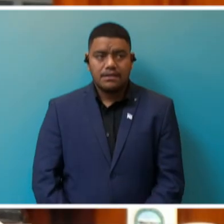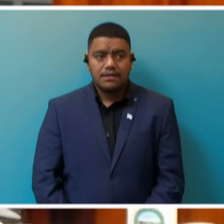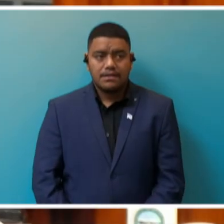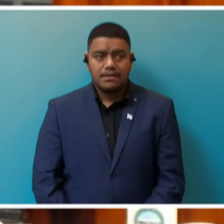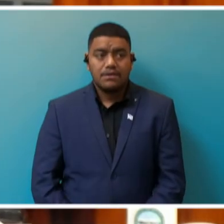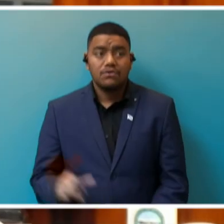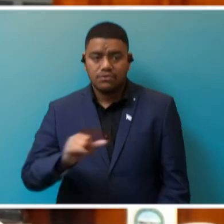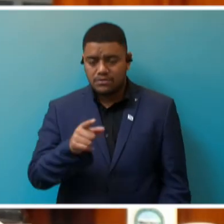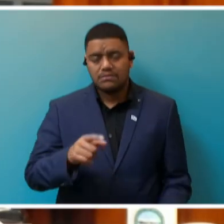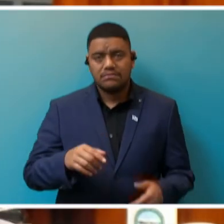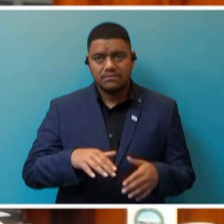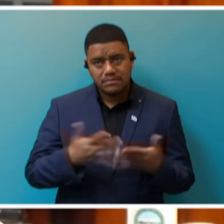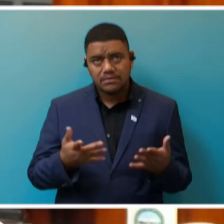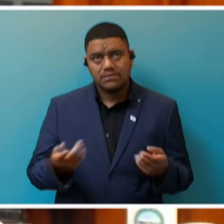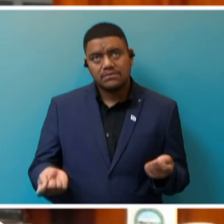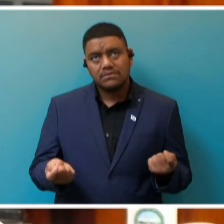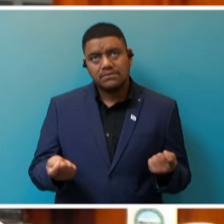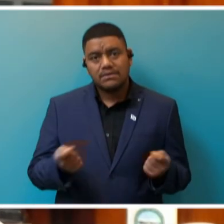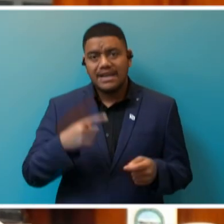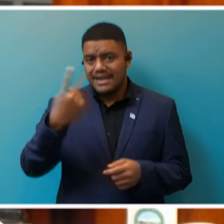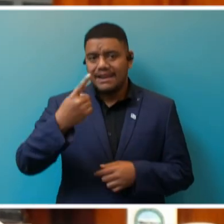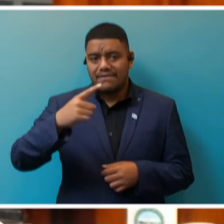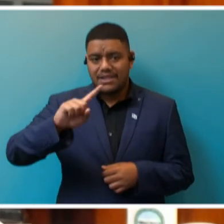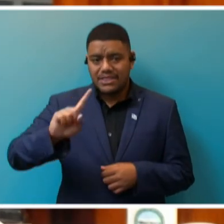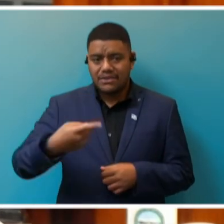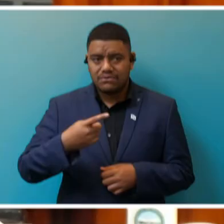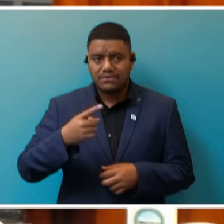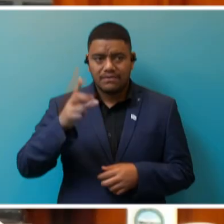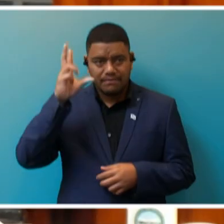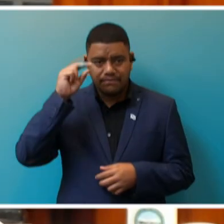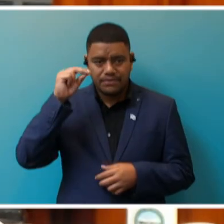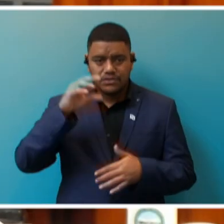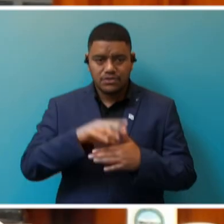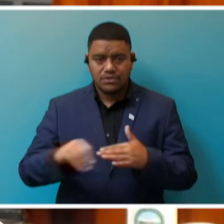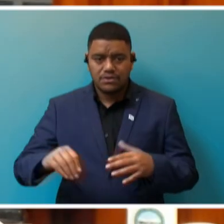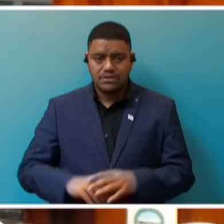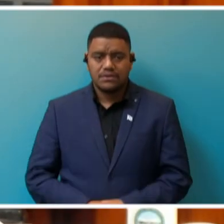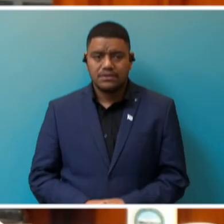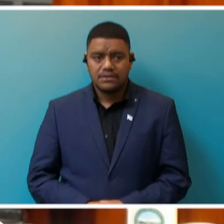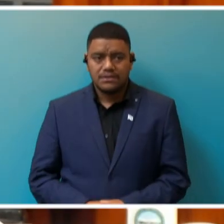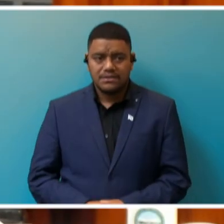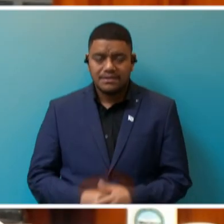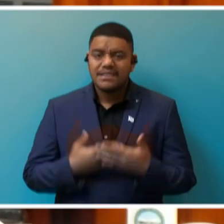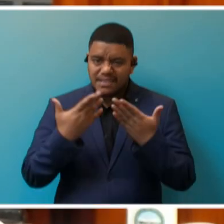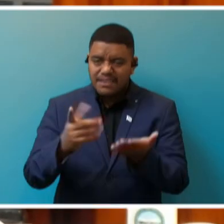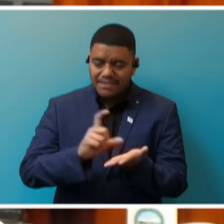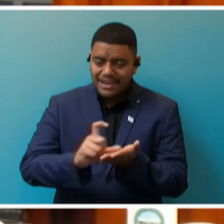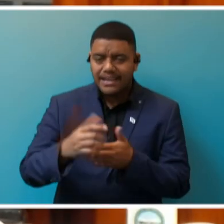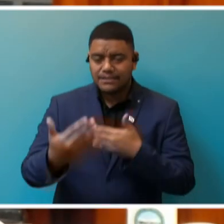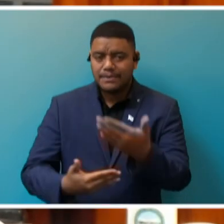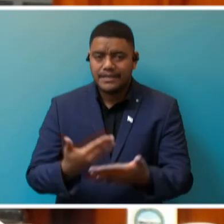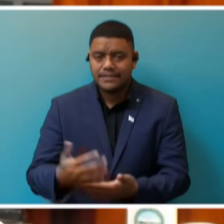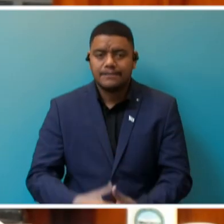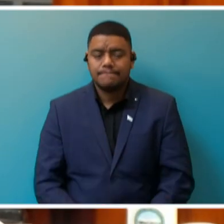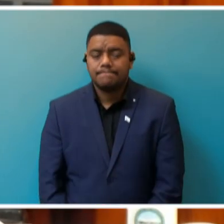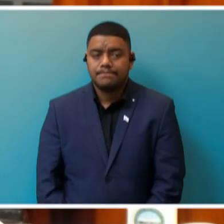which is approximately 11,000 Fijian dollars, just to give it some context.